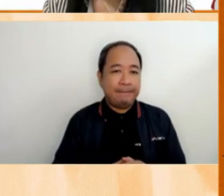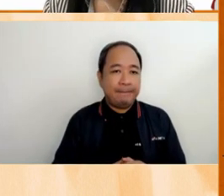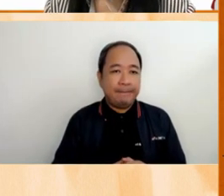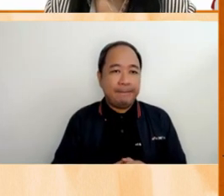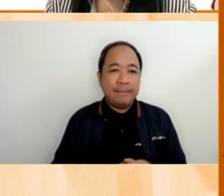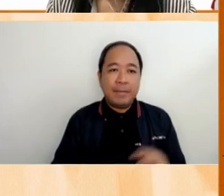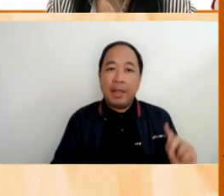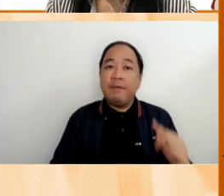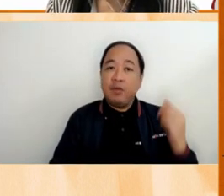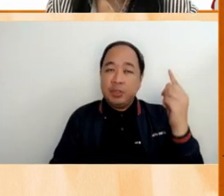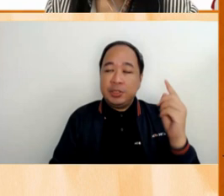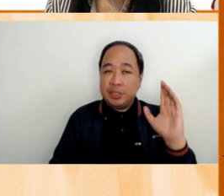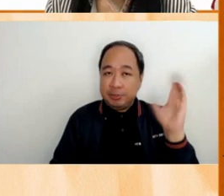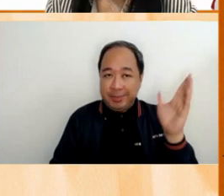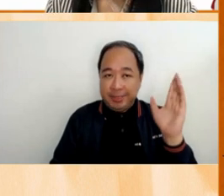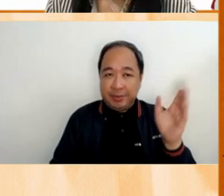Our first speaker